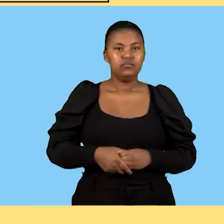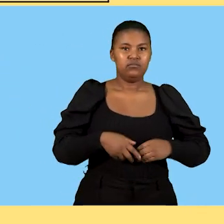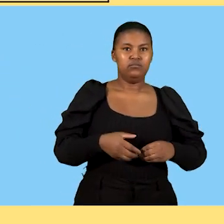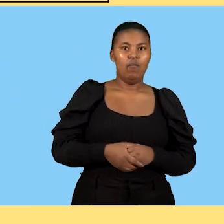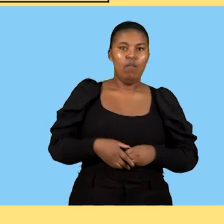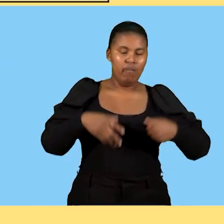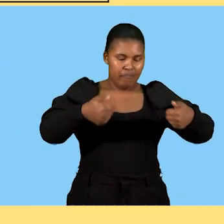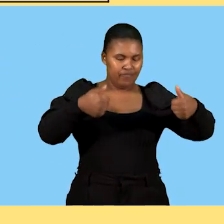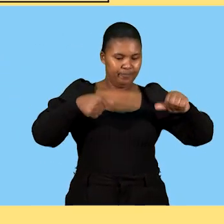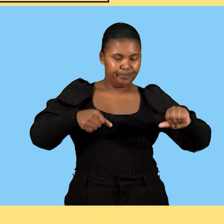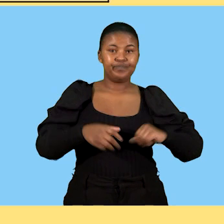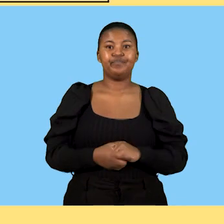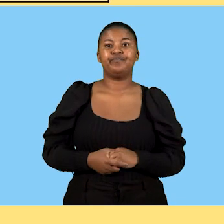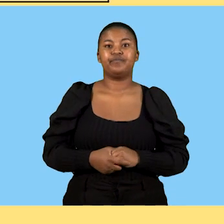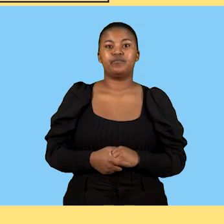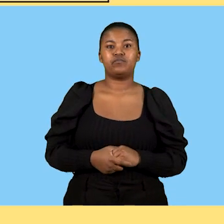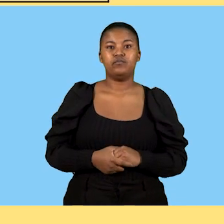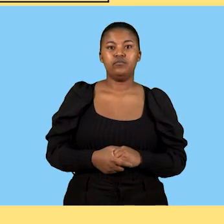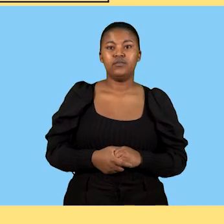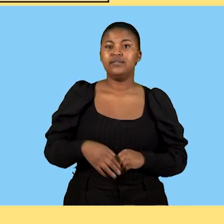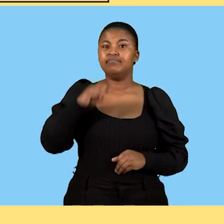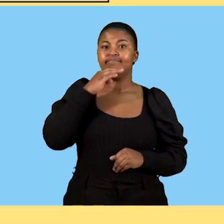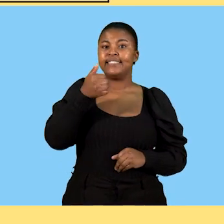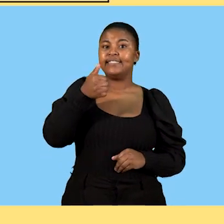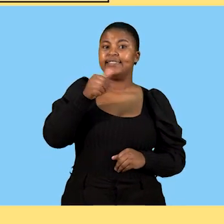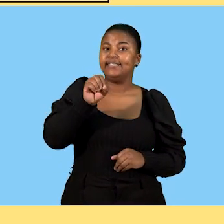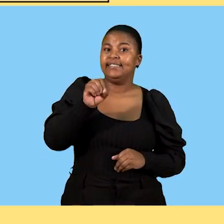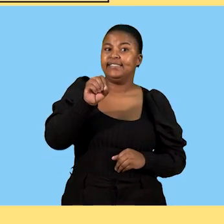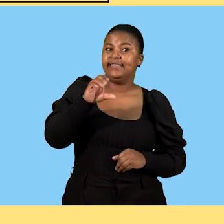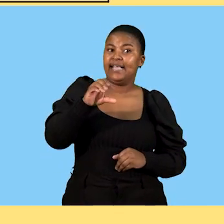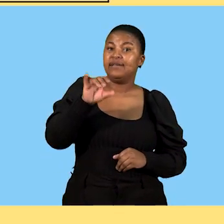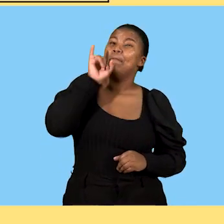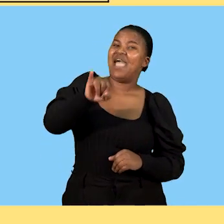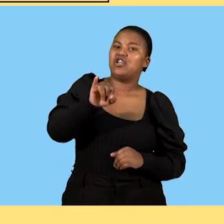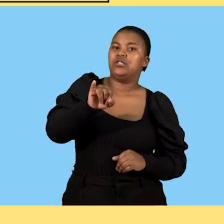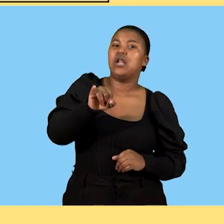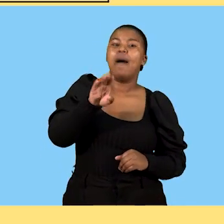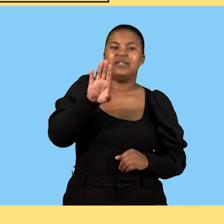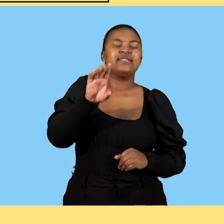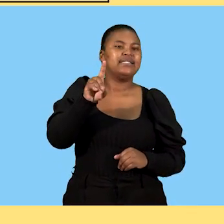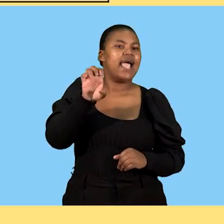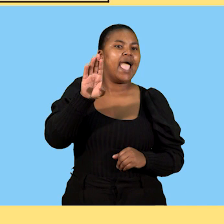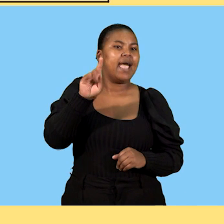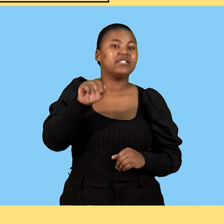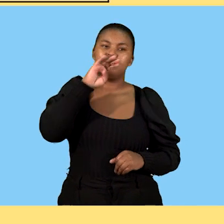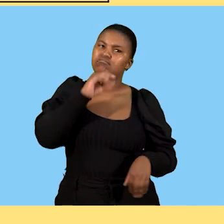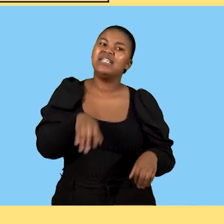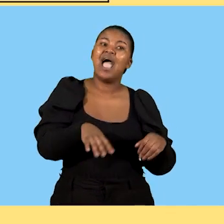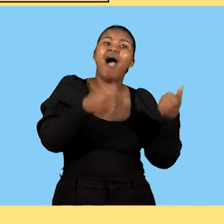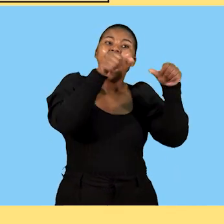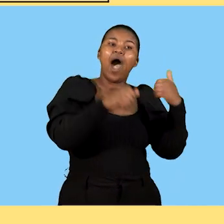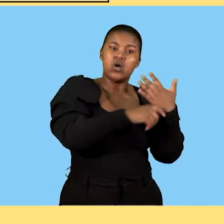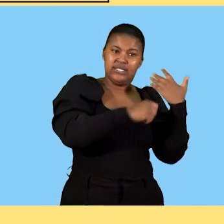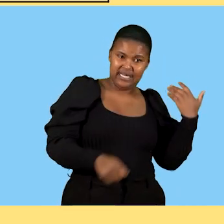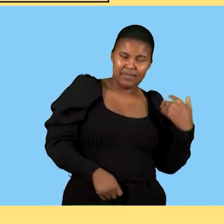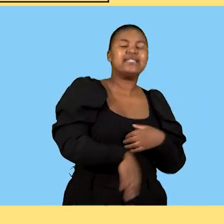one. When we wrote off the 60 cents in the rand, that is the bad debt. So account debit is